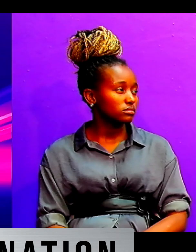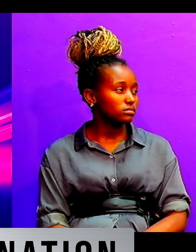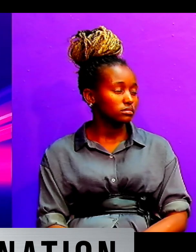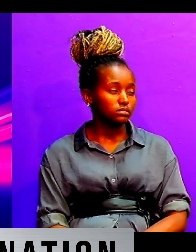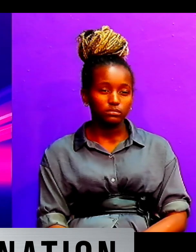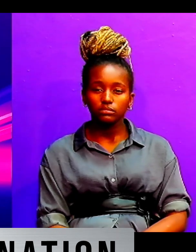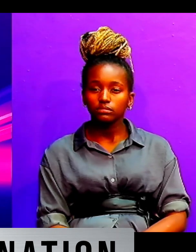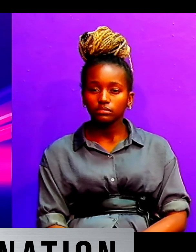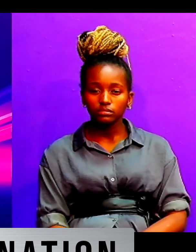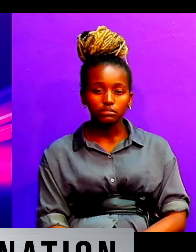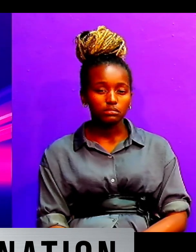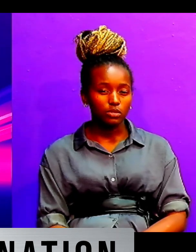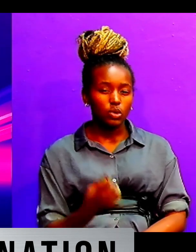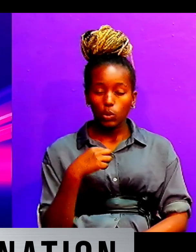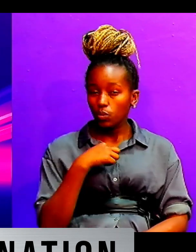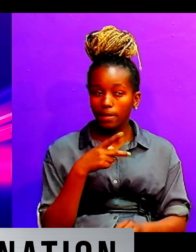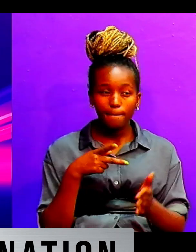at all.